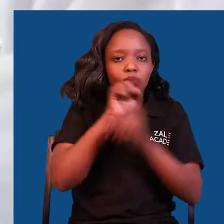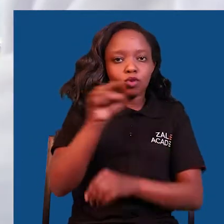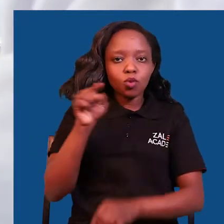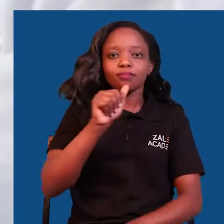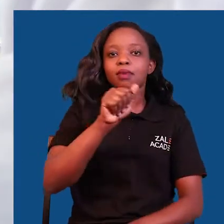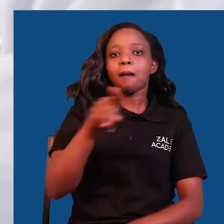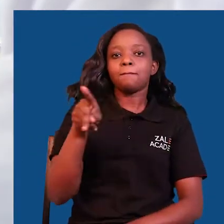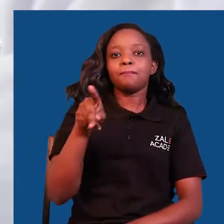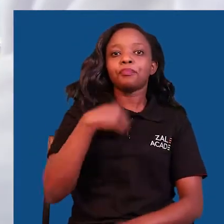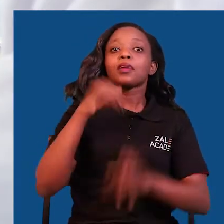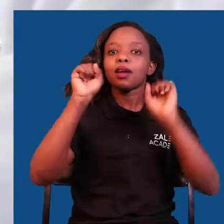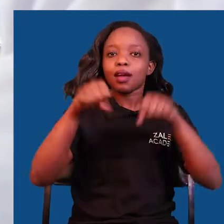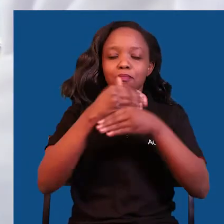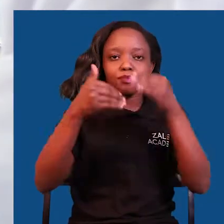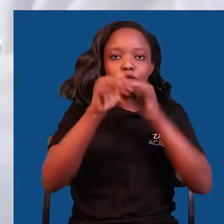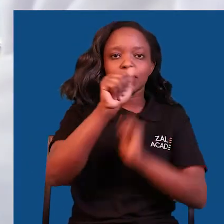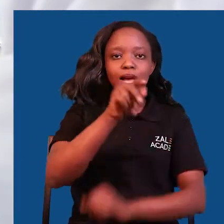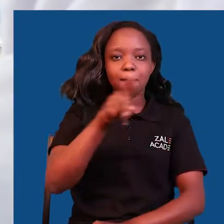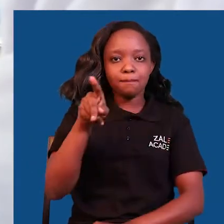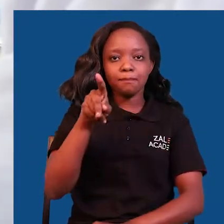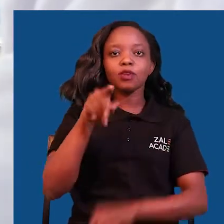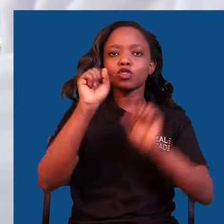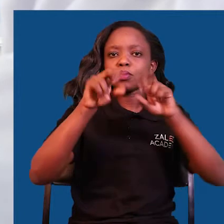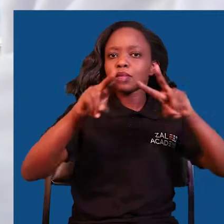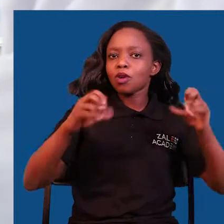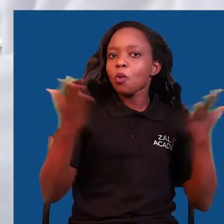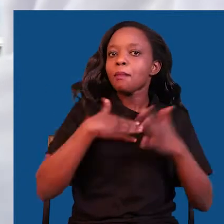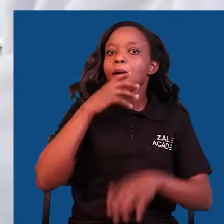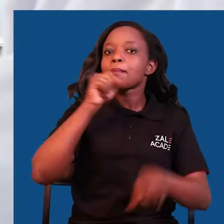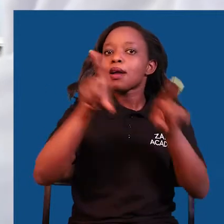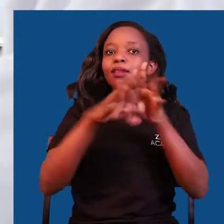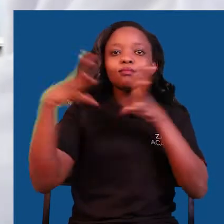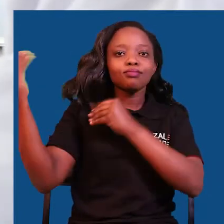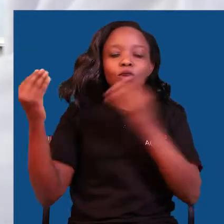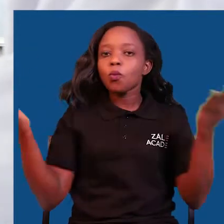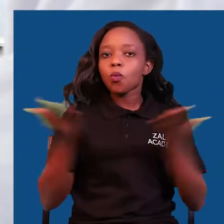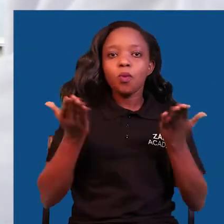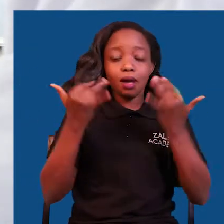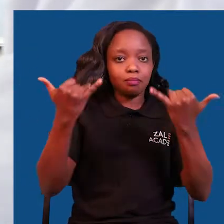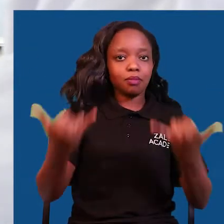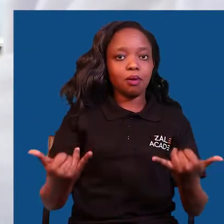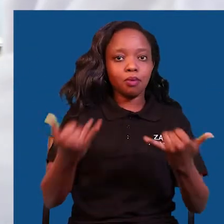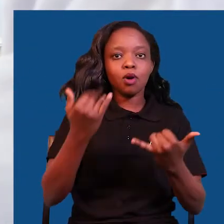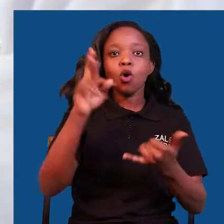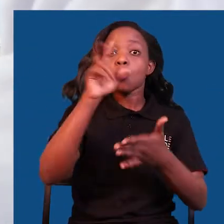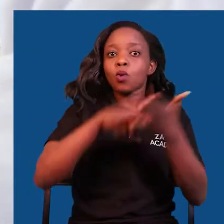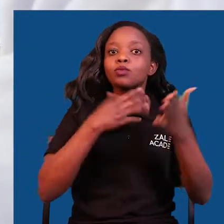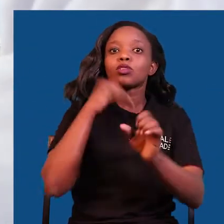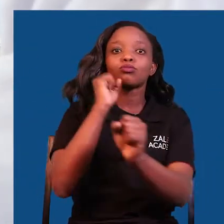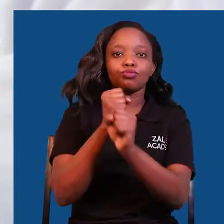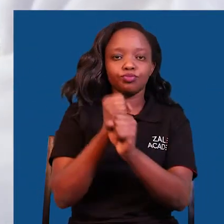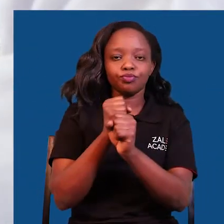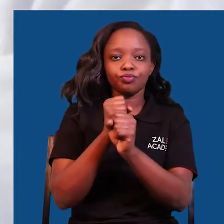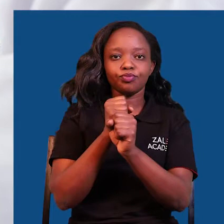those things. I can build an application to track where my brother is going, where he is at that moment, or what he wants to do,